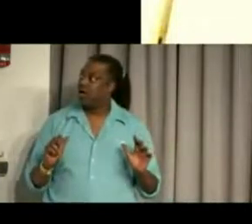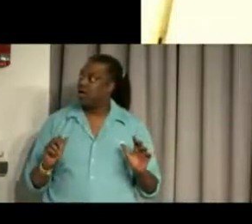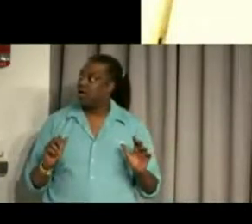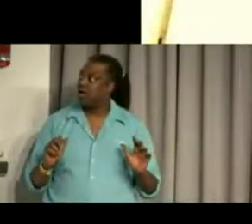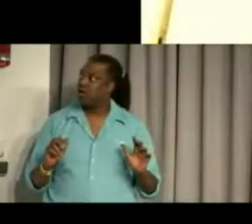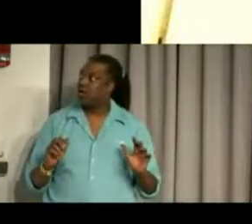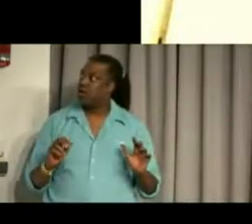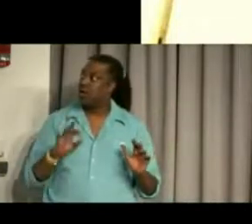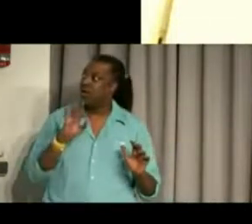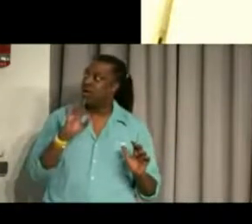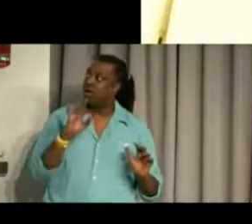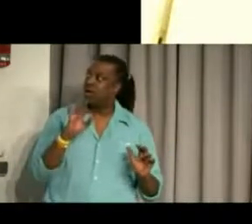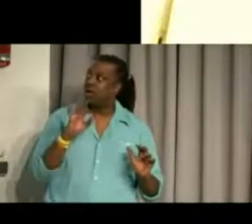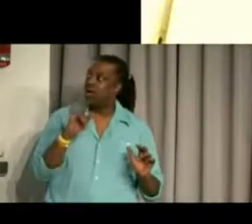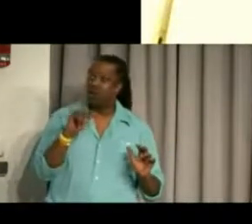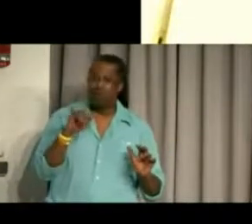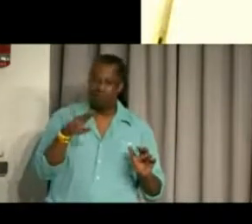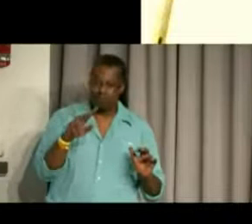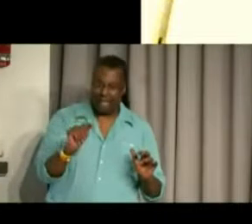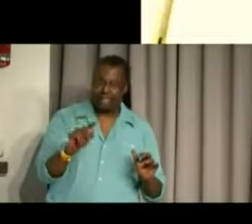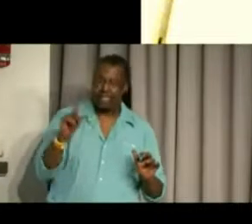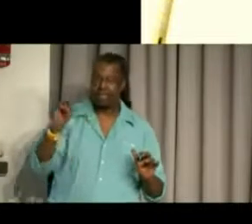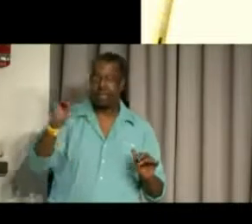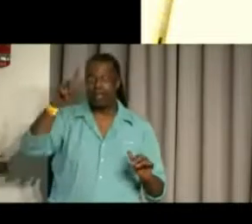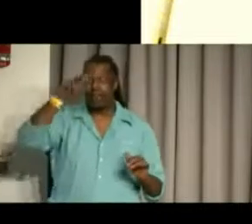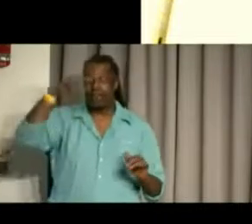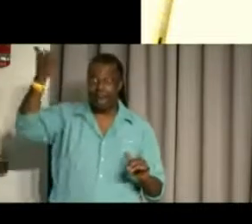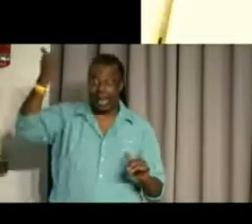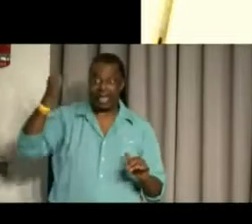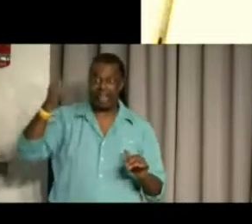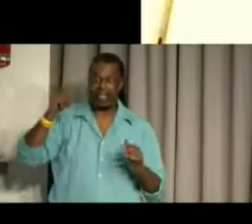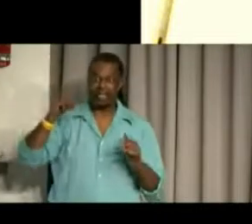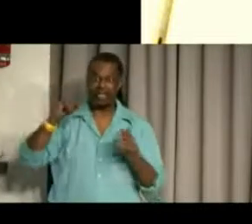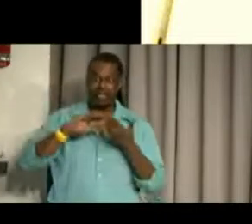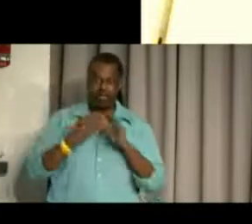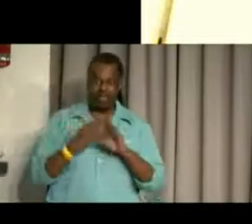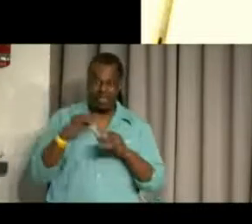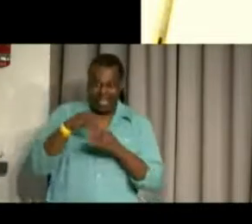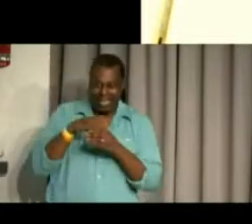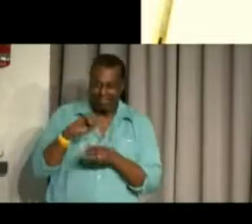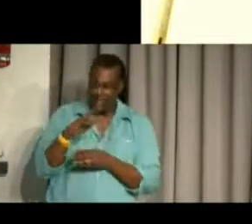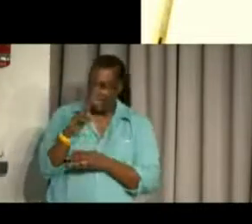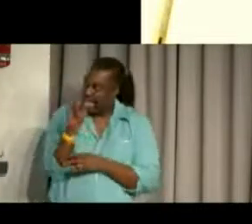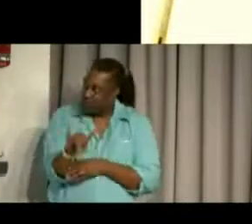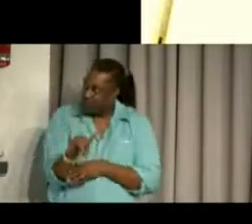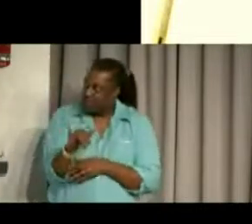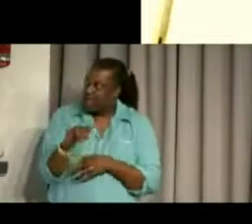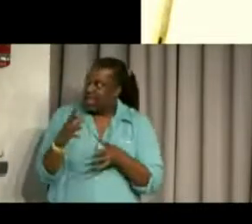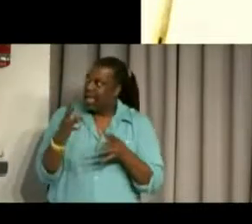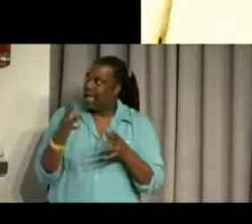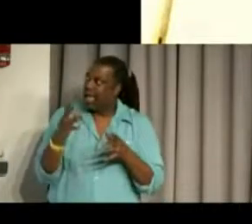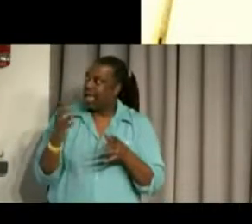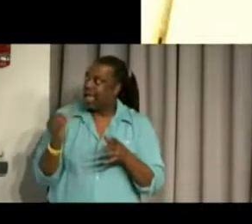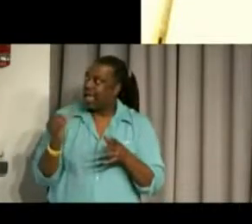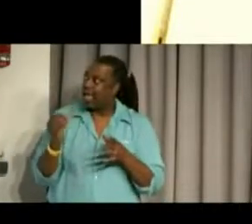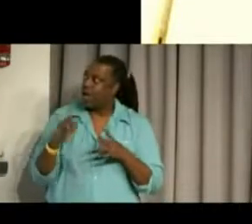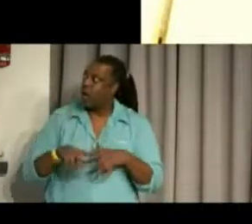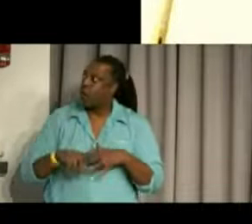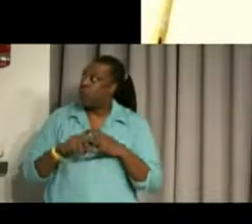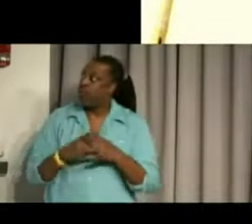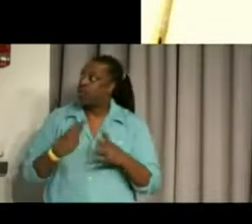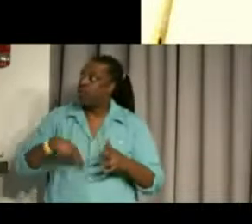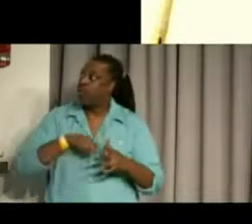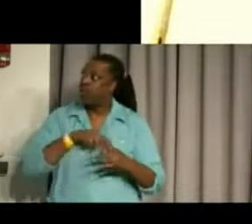Flint is the blackest community in Genesee County, and the rest originally we were all